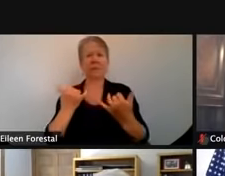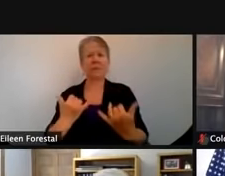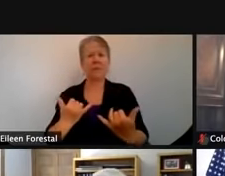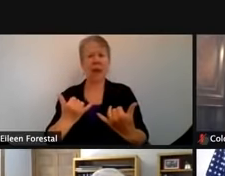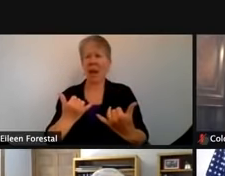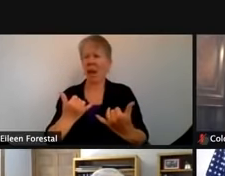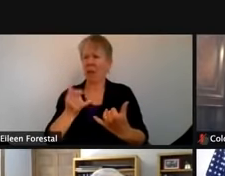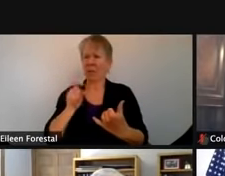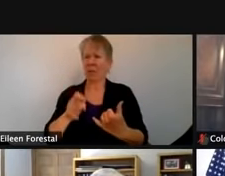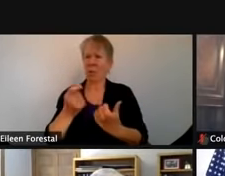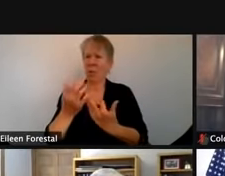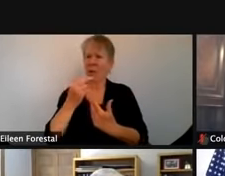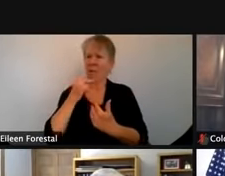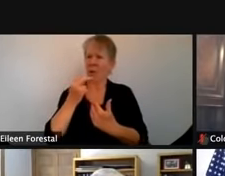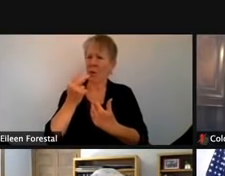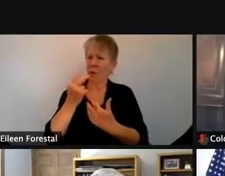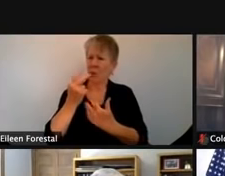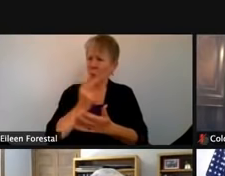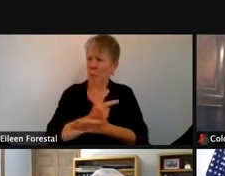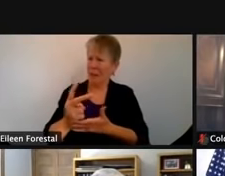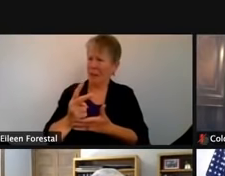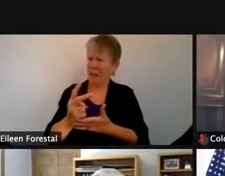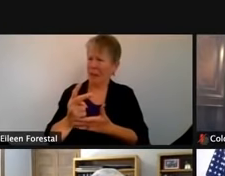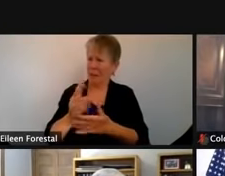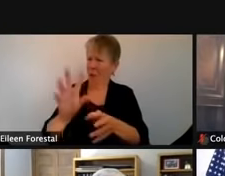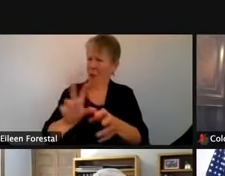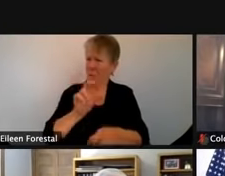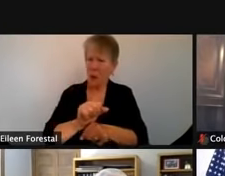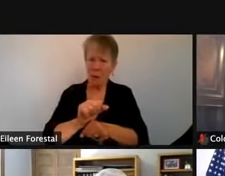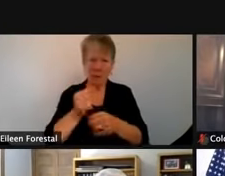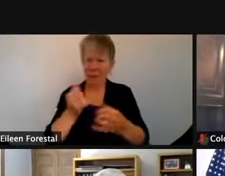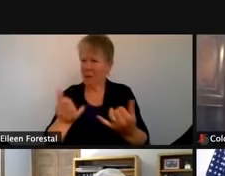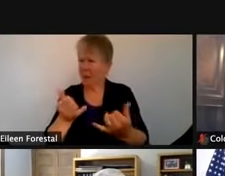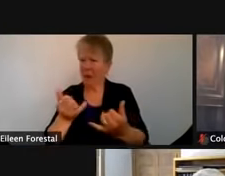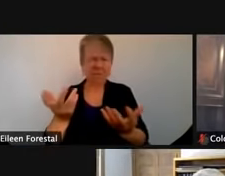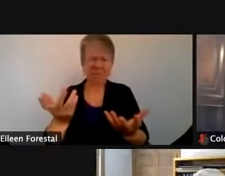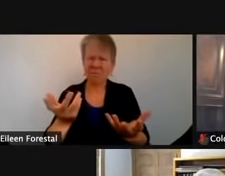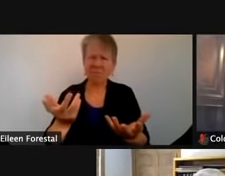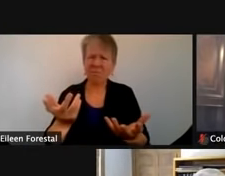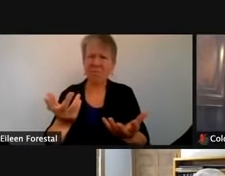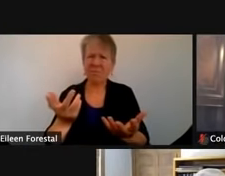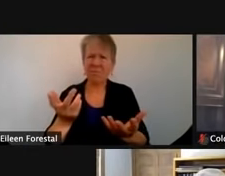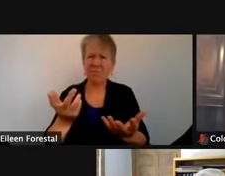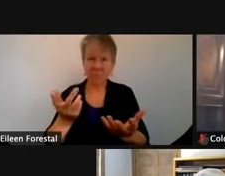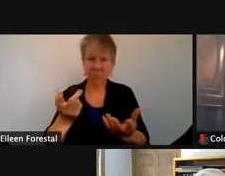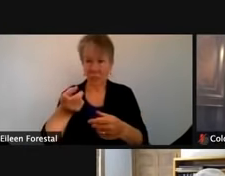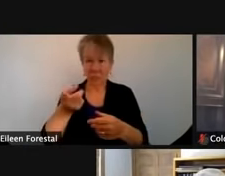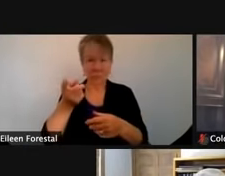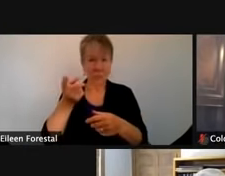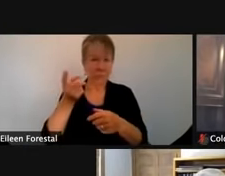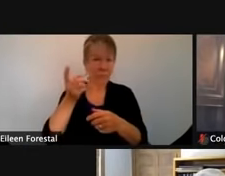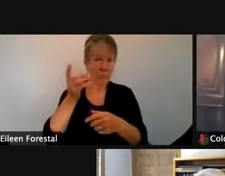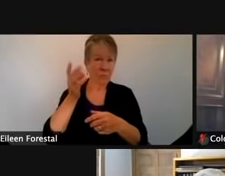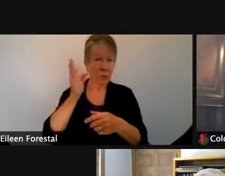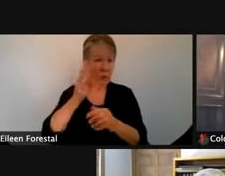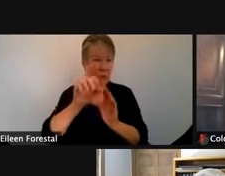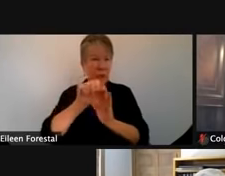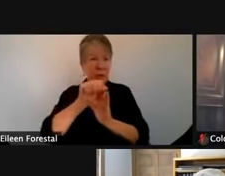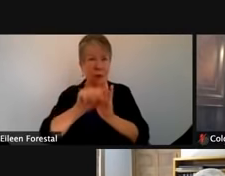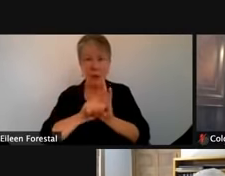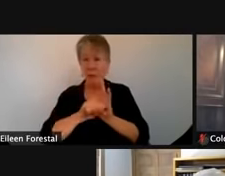to get for people to come in. So I wanted to know if the state is going to do anything to change that on that end, to start opening up